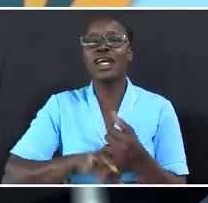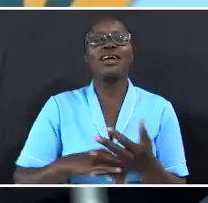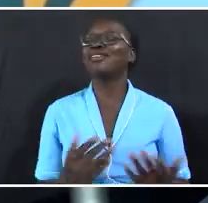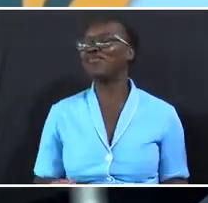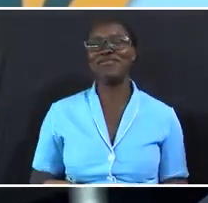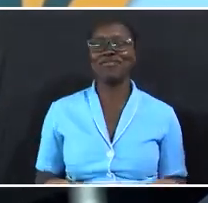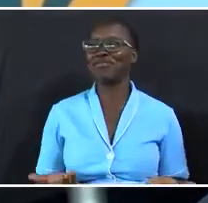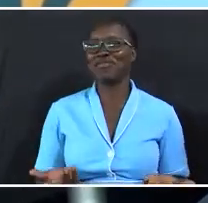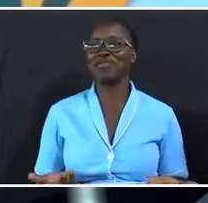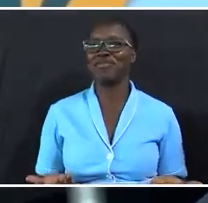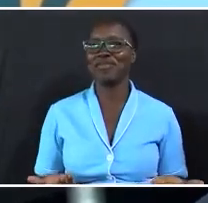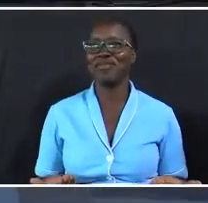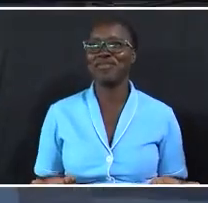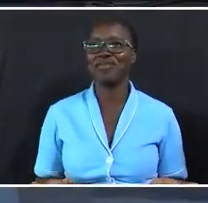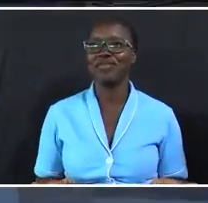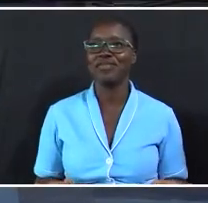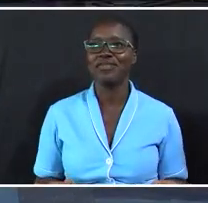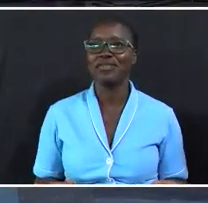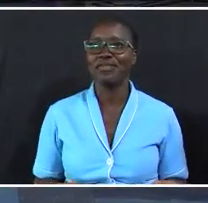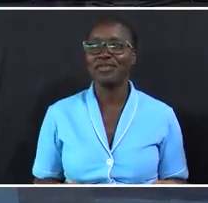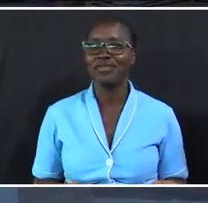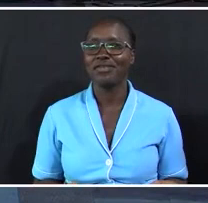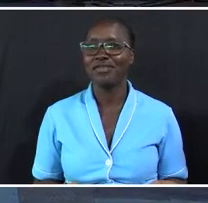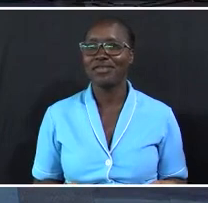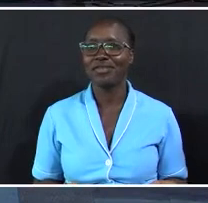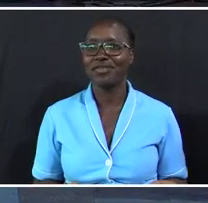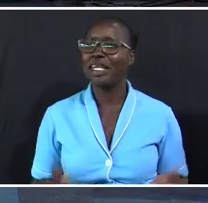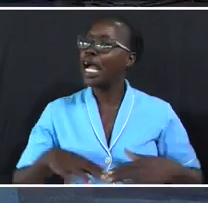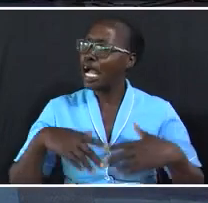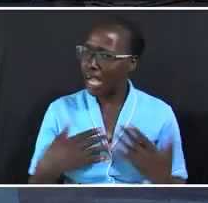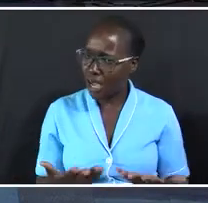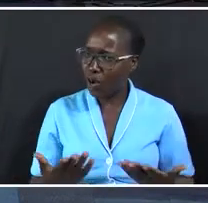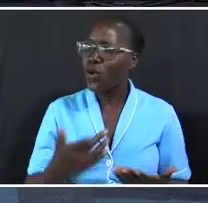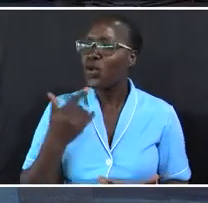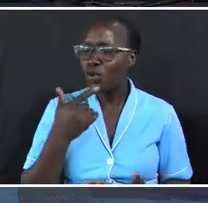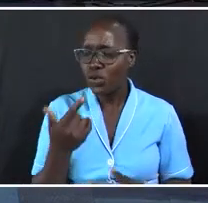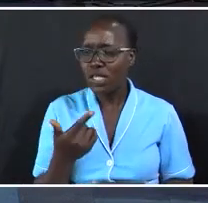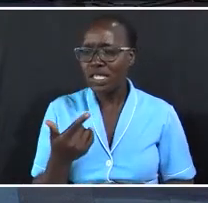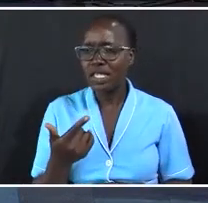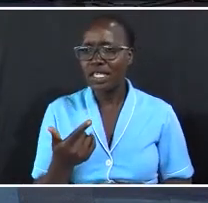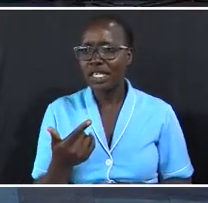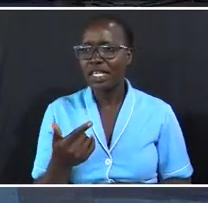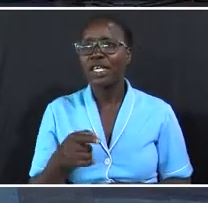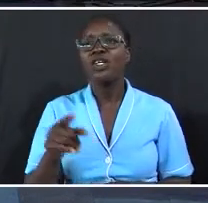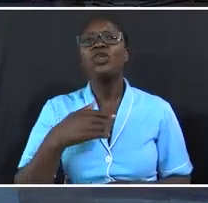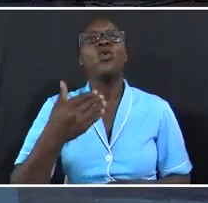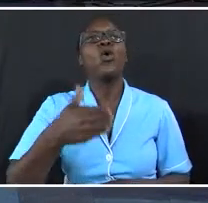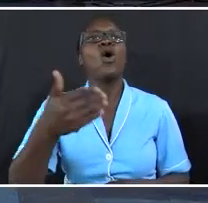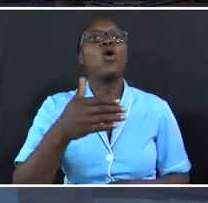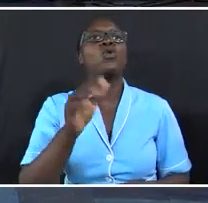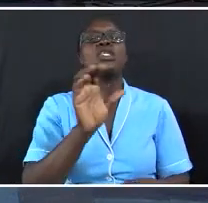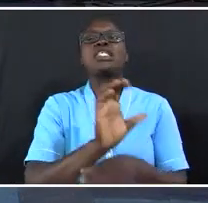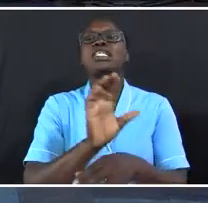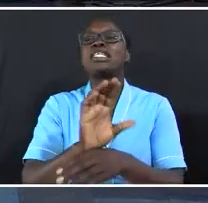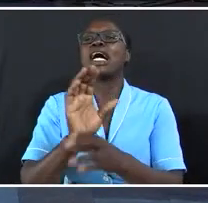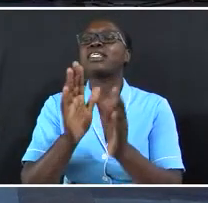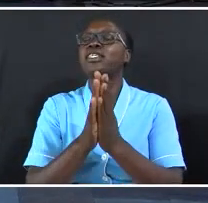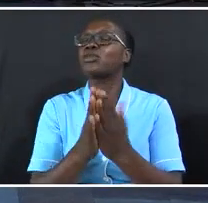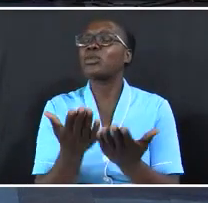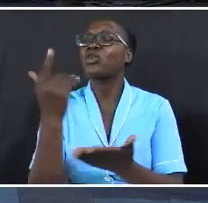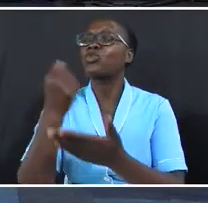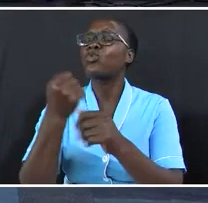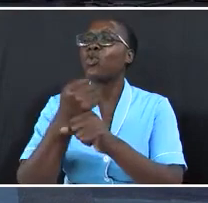As in, how can you be saying that you are always going to the sanctuary to do